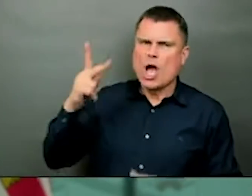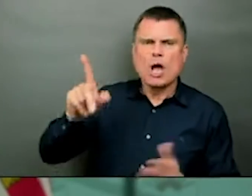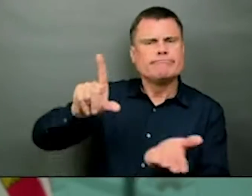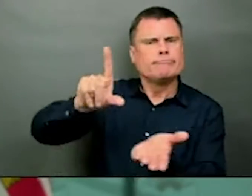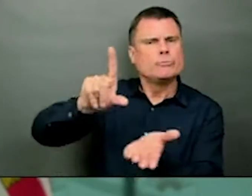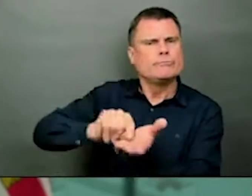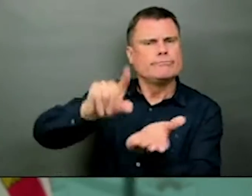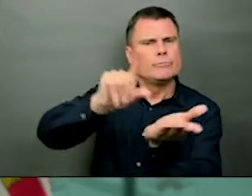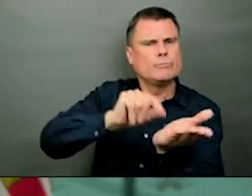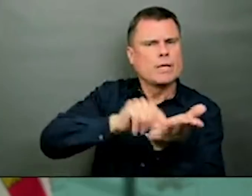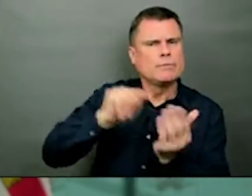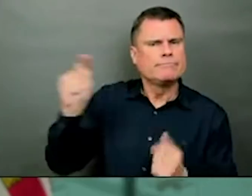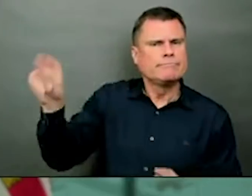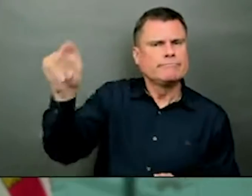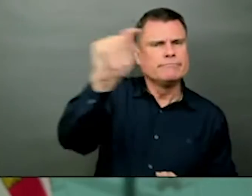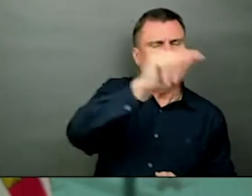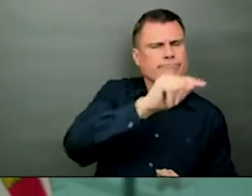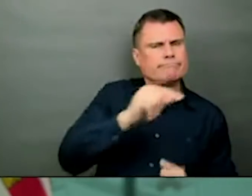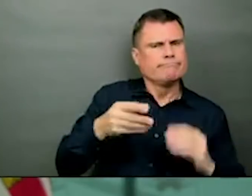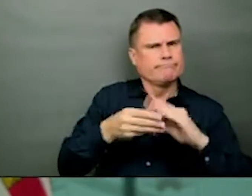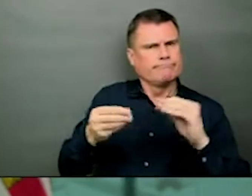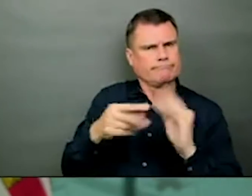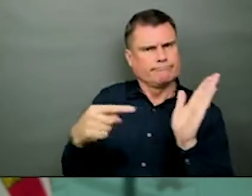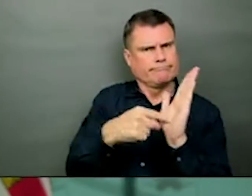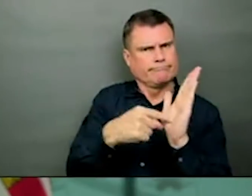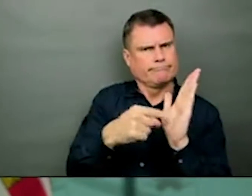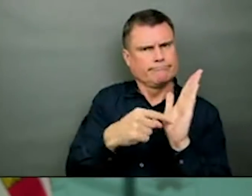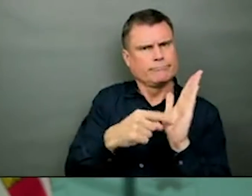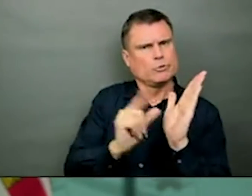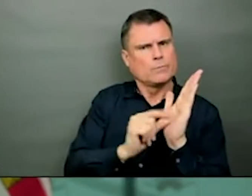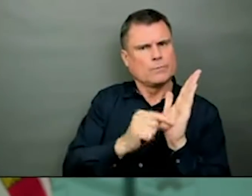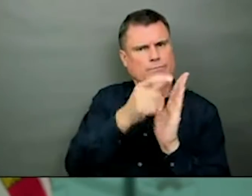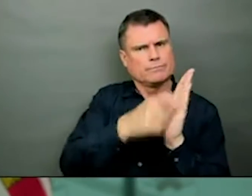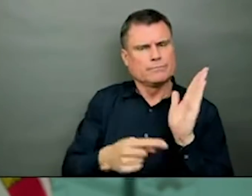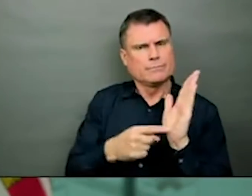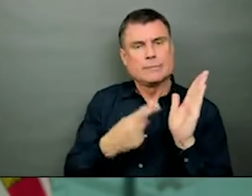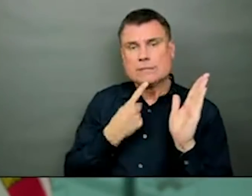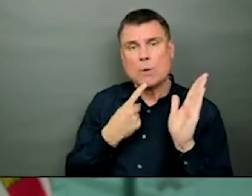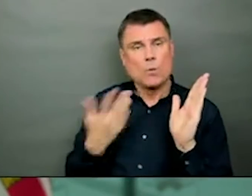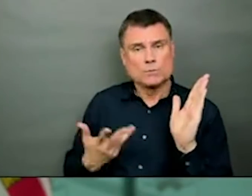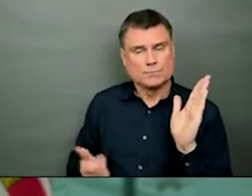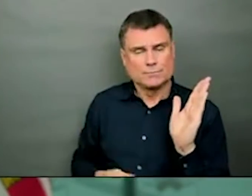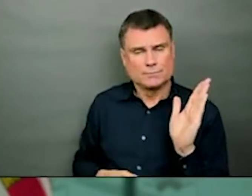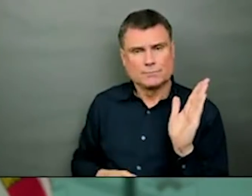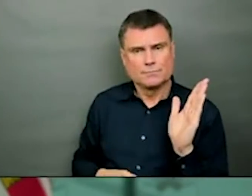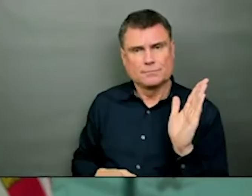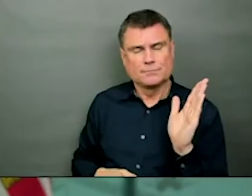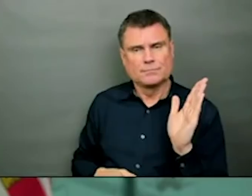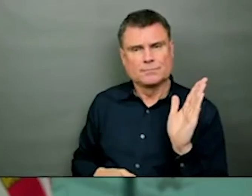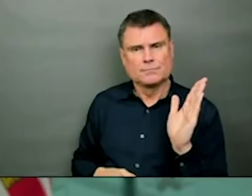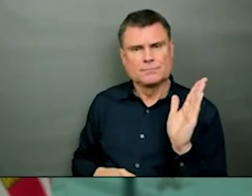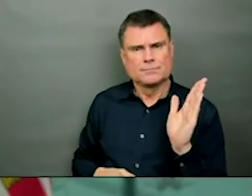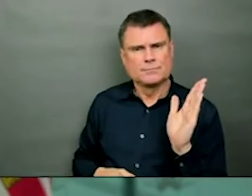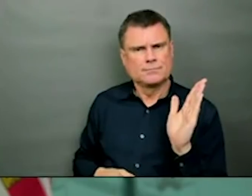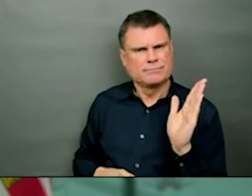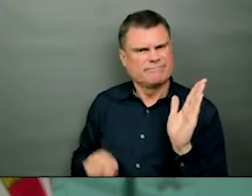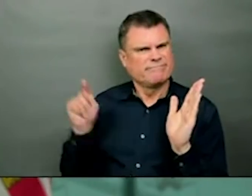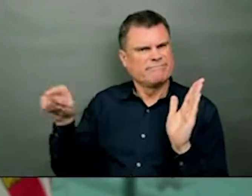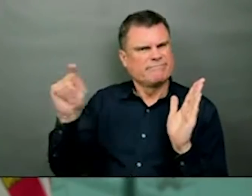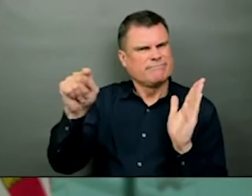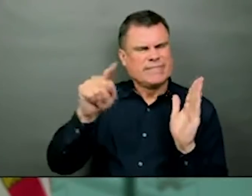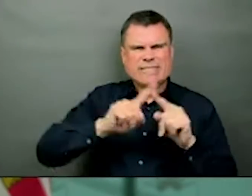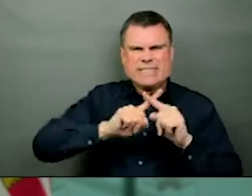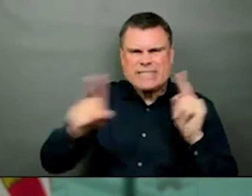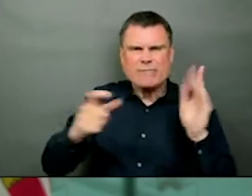is there consensus building that we should be focusing on delivering the first shot to as many people as possible and defer